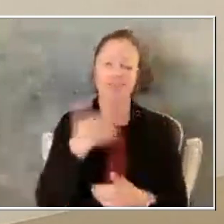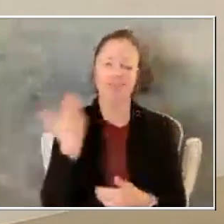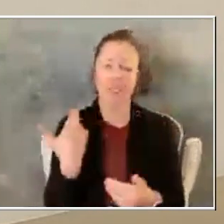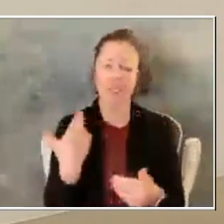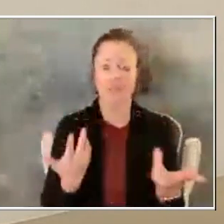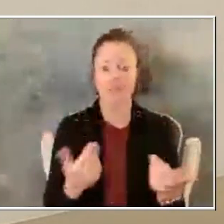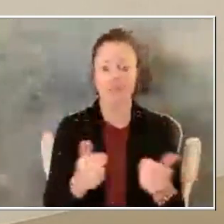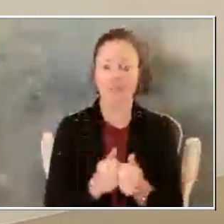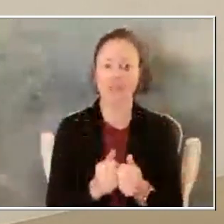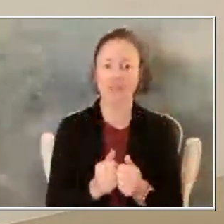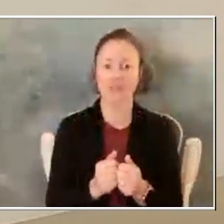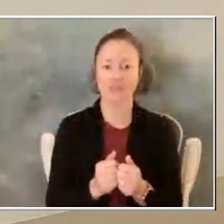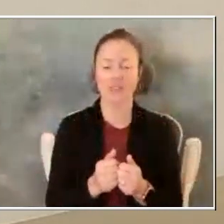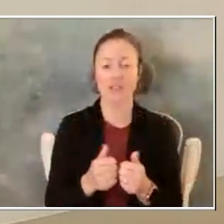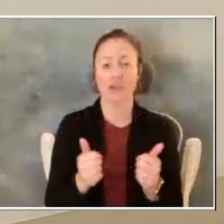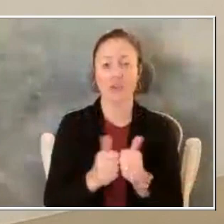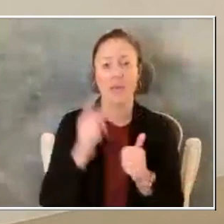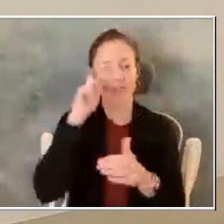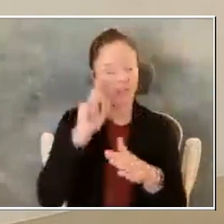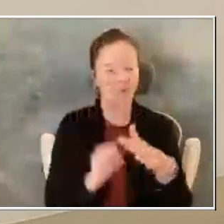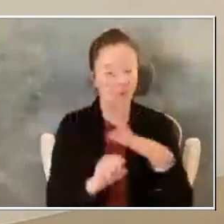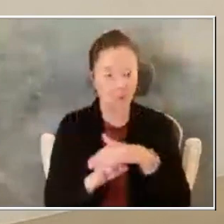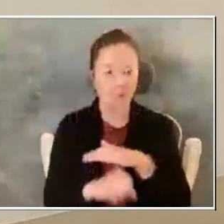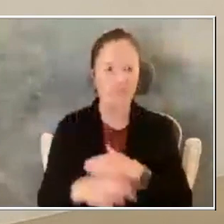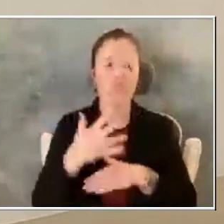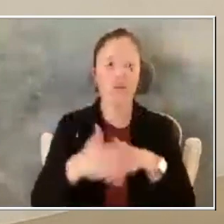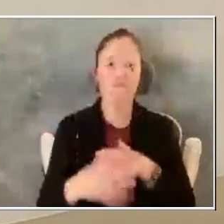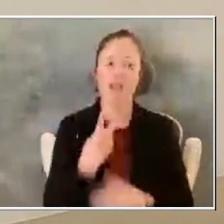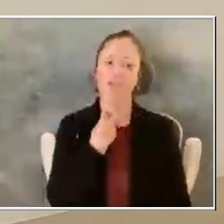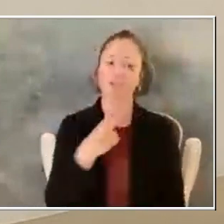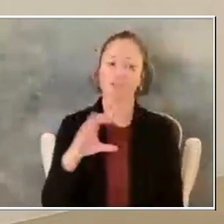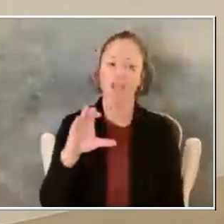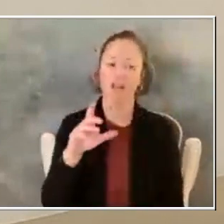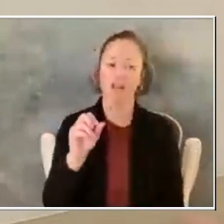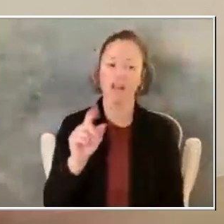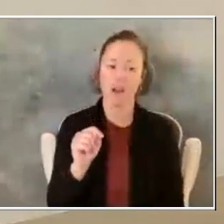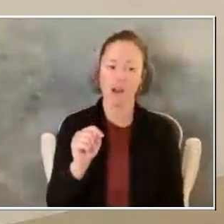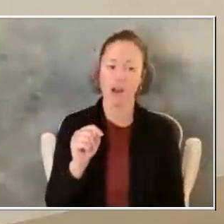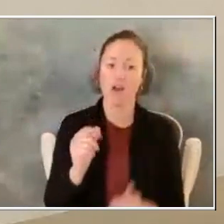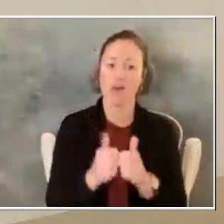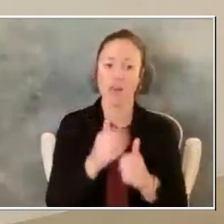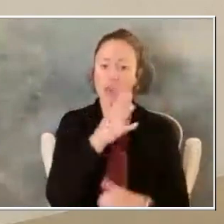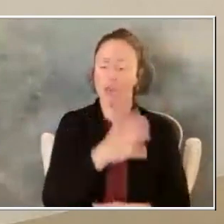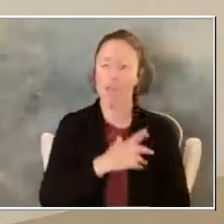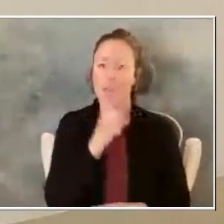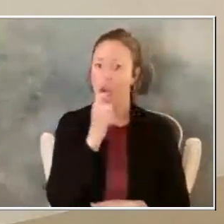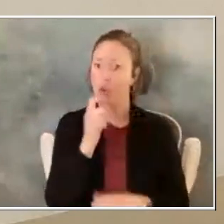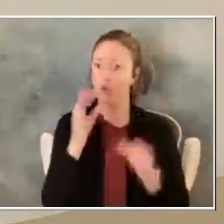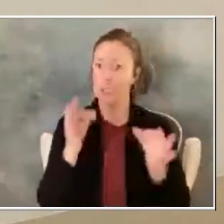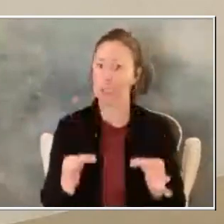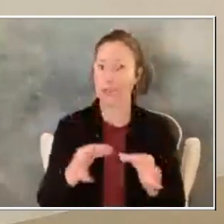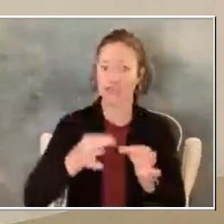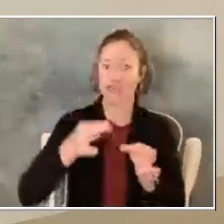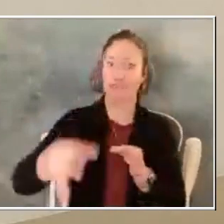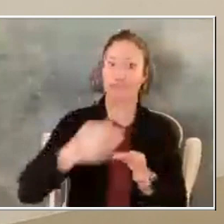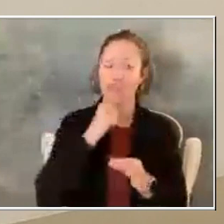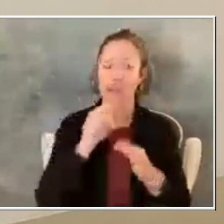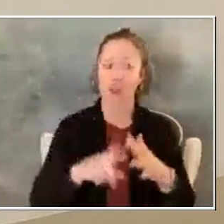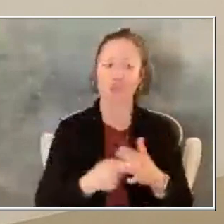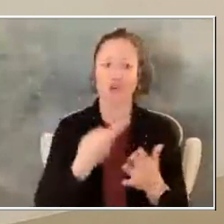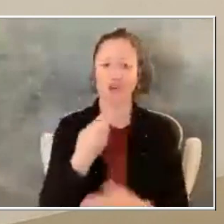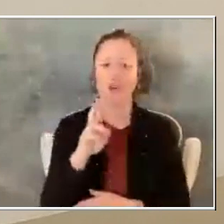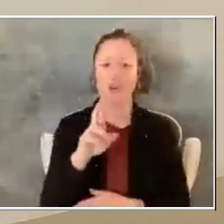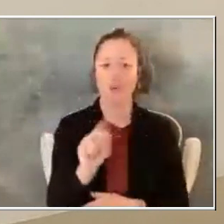in the form of stroke or blood clot, that can occur in women who don't start their hormone therapy until later in life. So we generally do not start